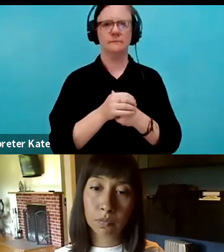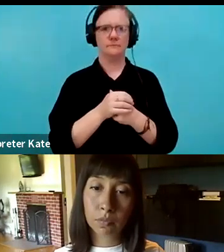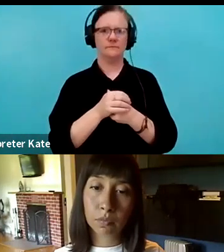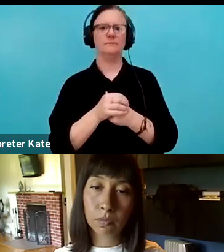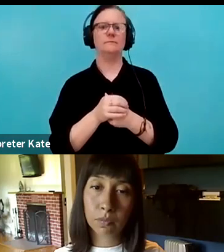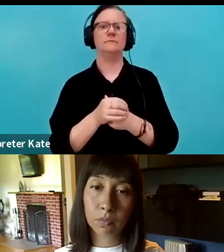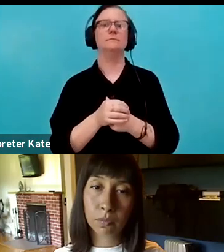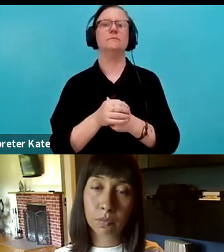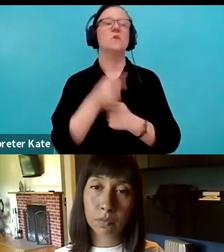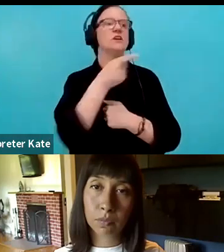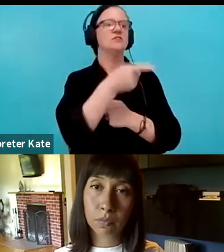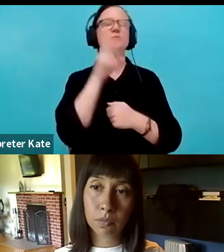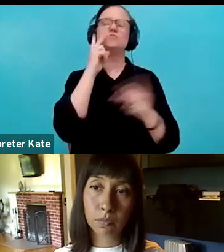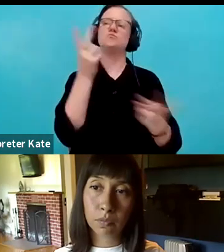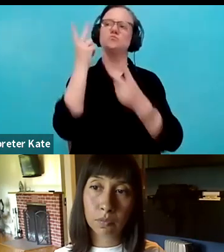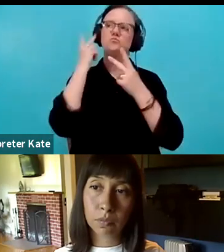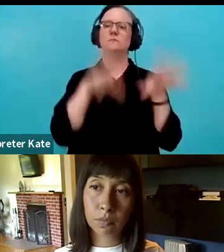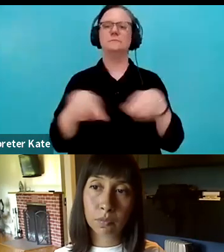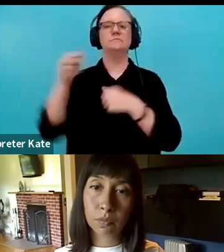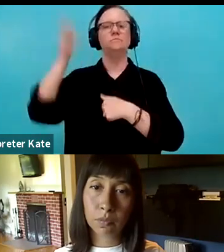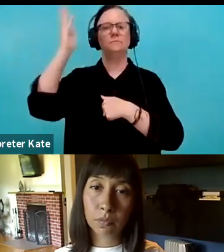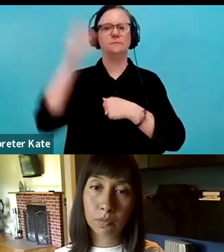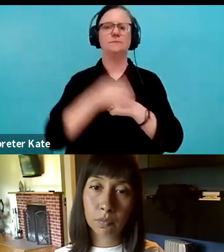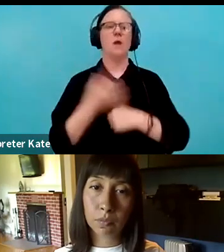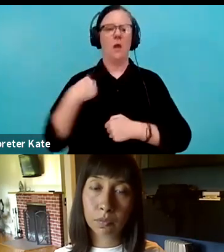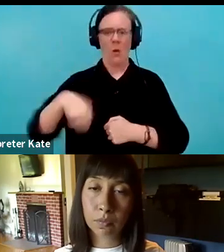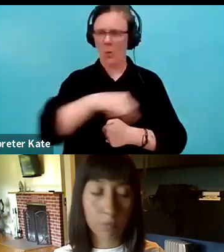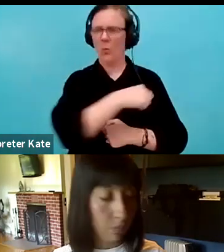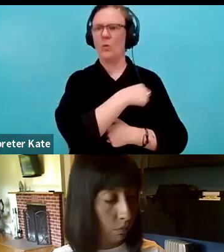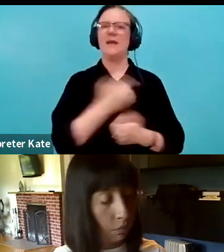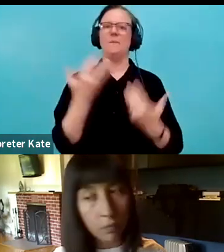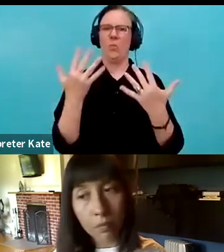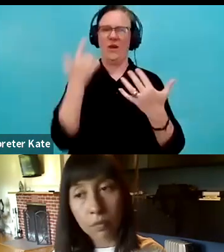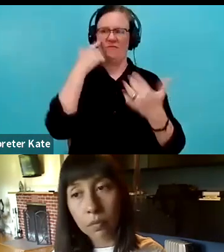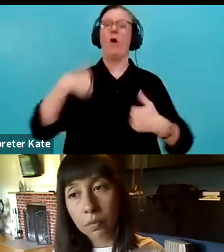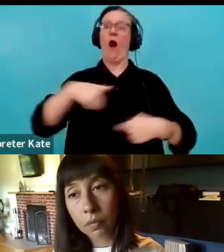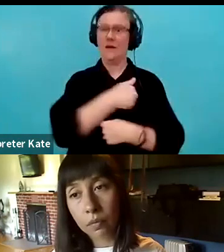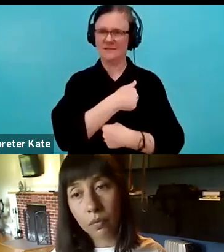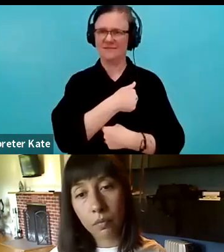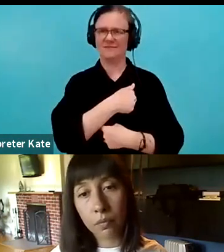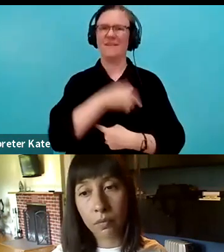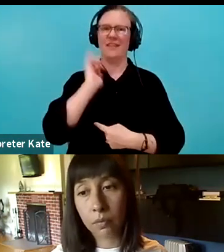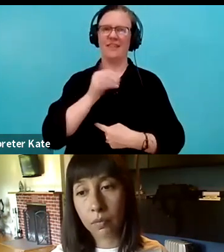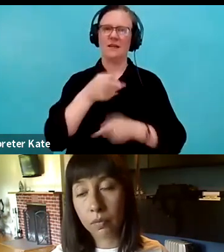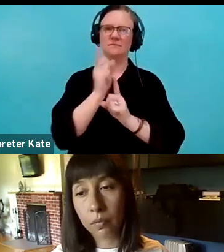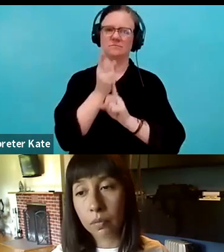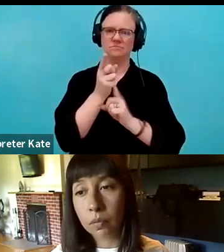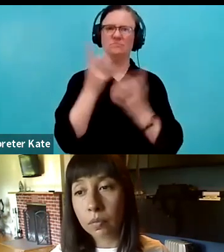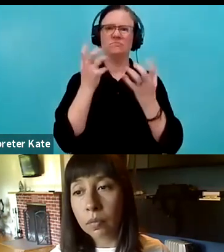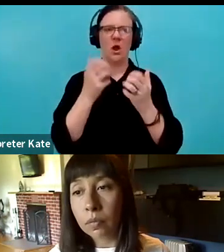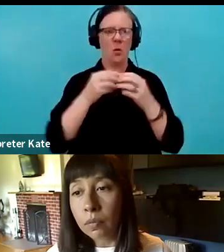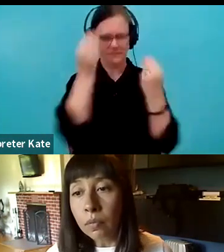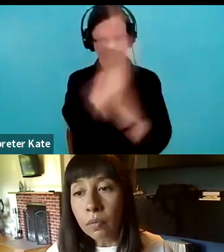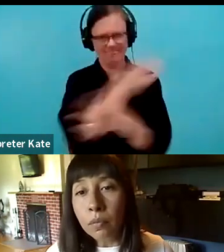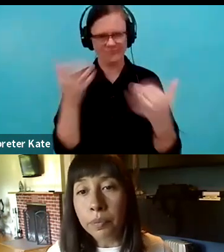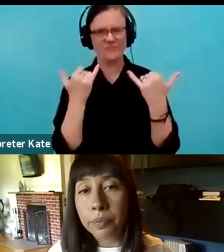You and all of us together, we are the ones we have been waiting for. That is the essence of what I want to impart to